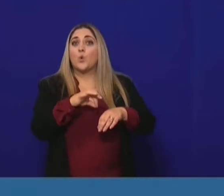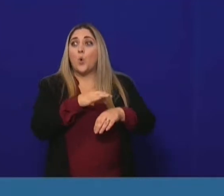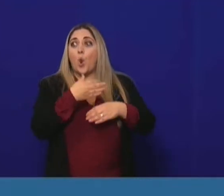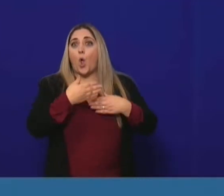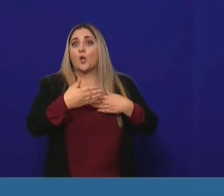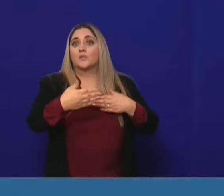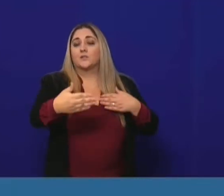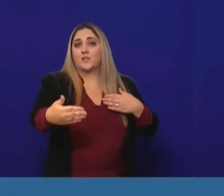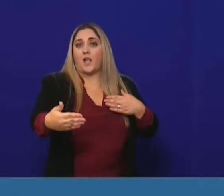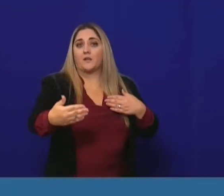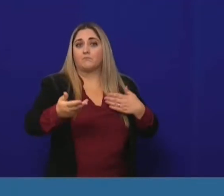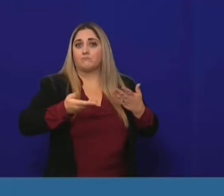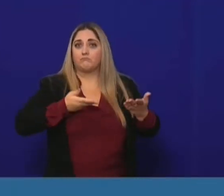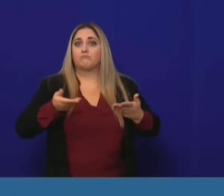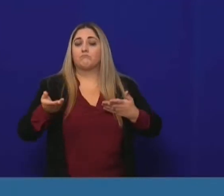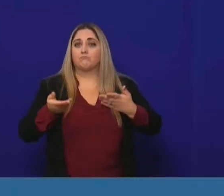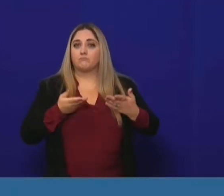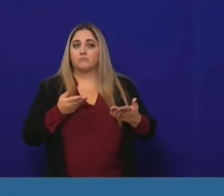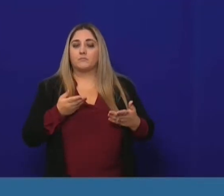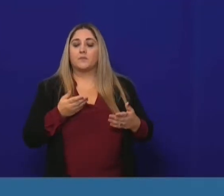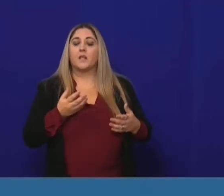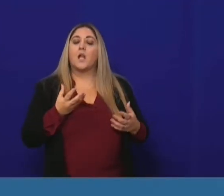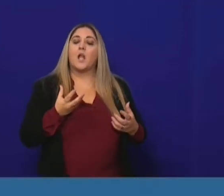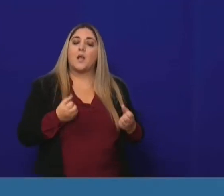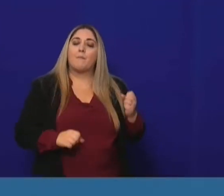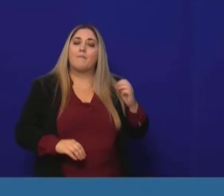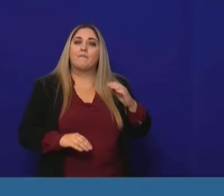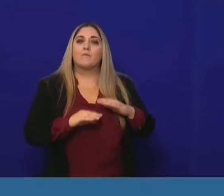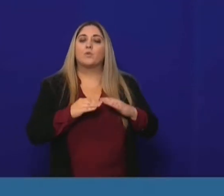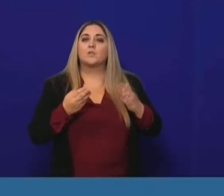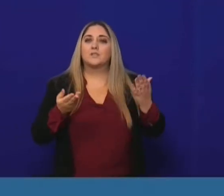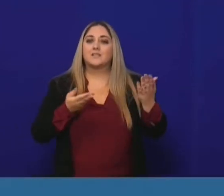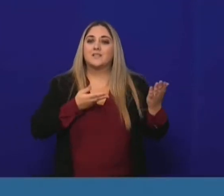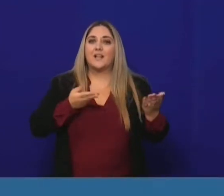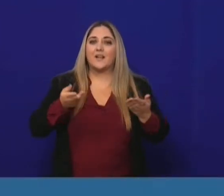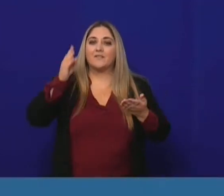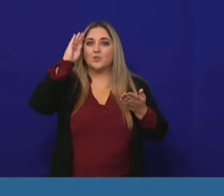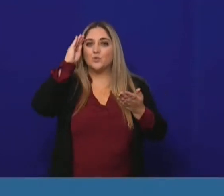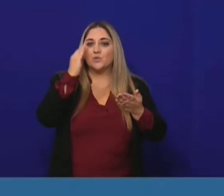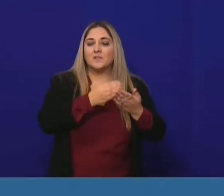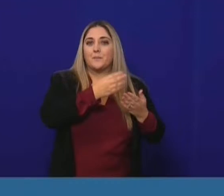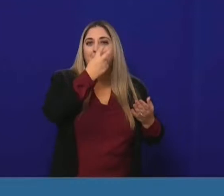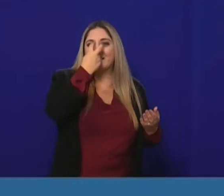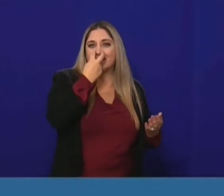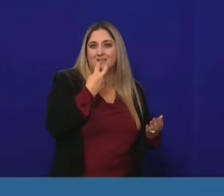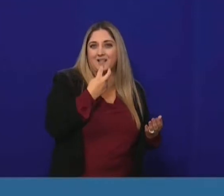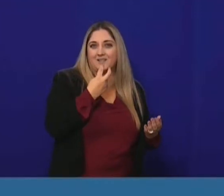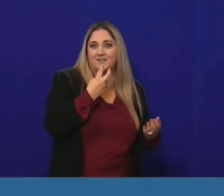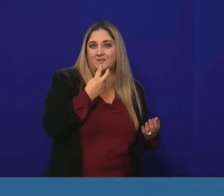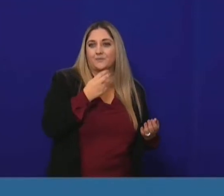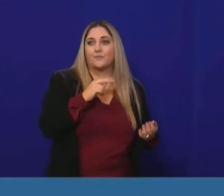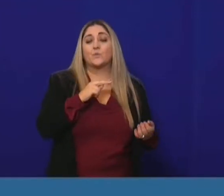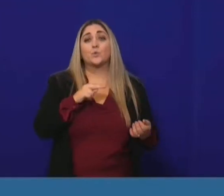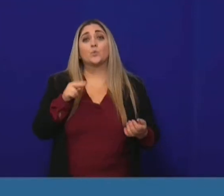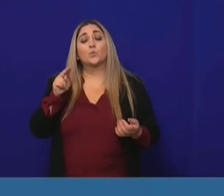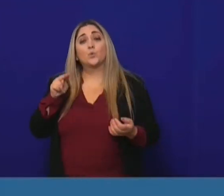inti għandek kemm is-servizzi bħala kura bħala anzjani manka hemmhekk kun jistgħu jingħataw ukoll